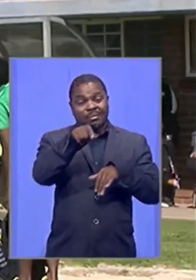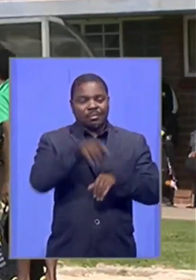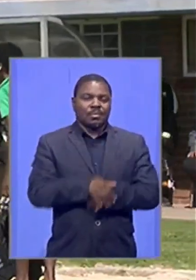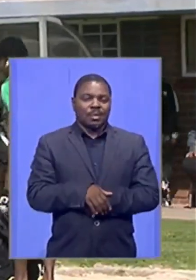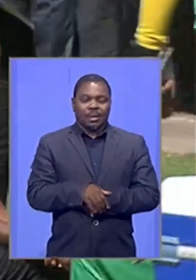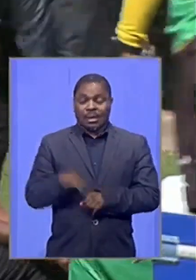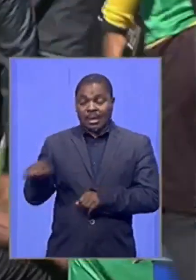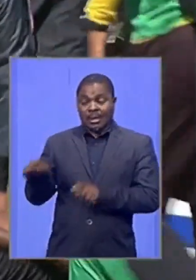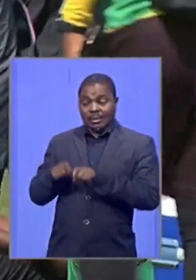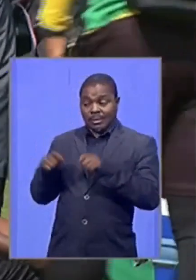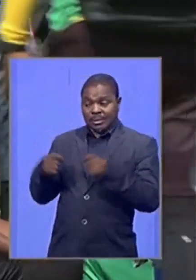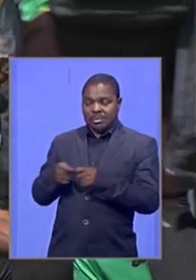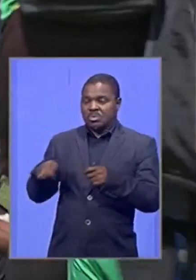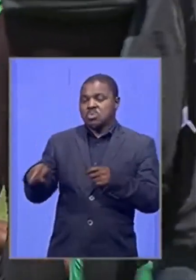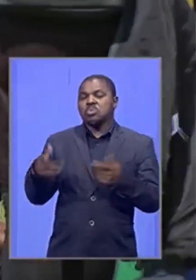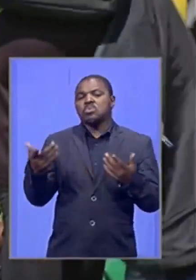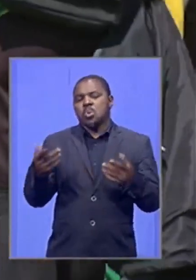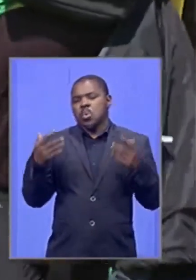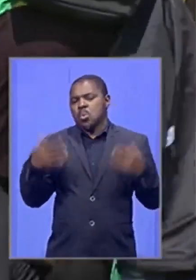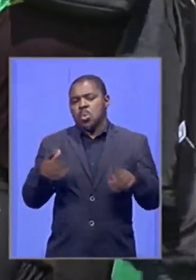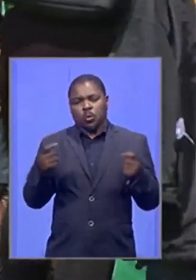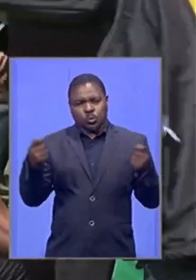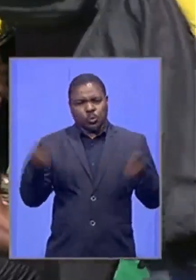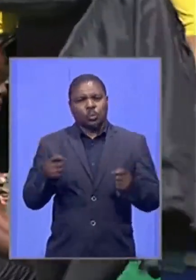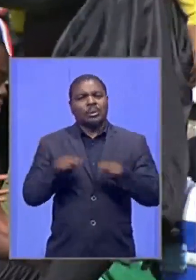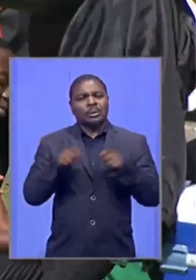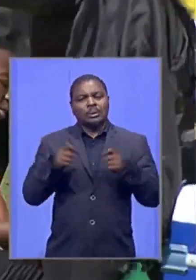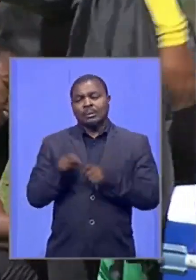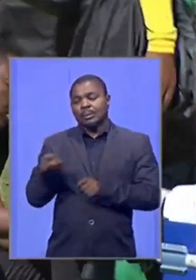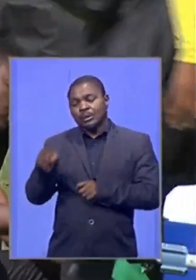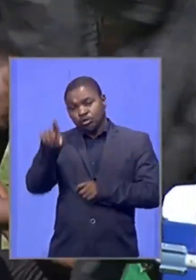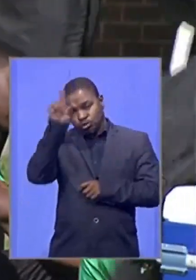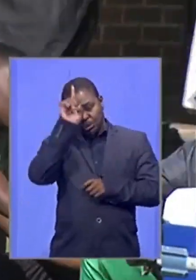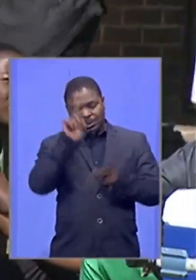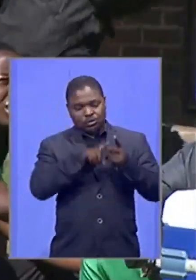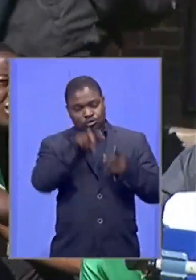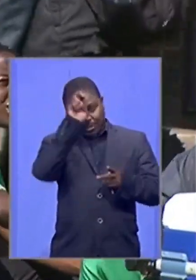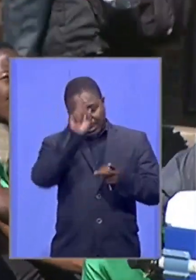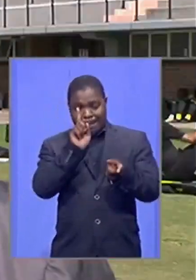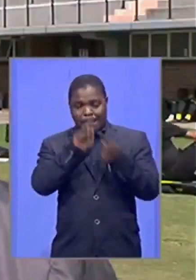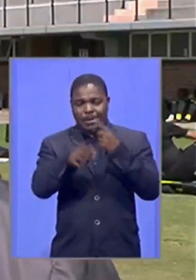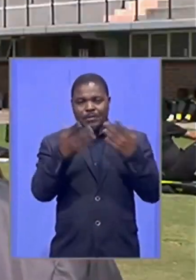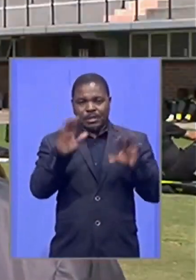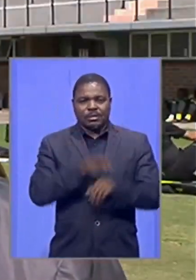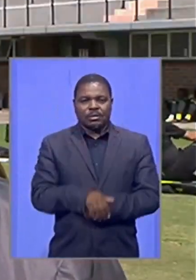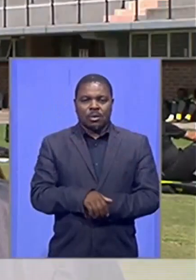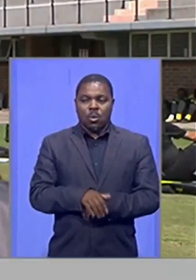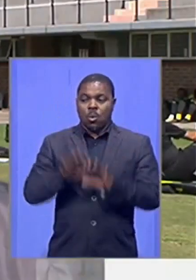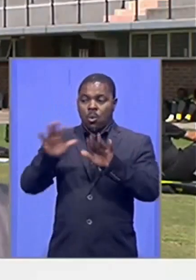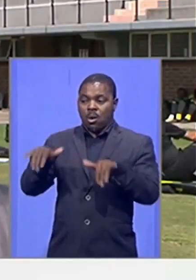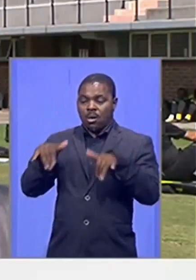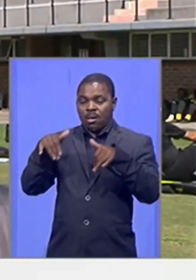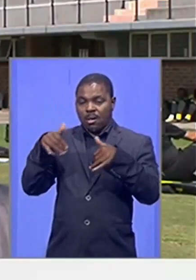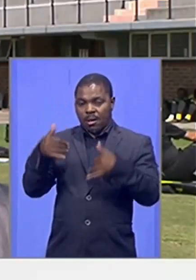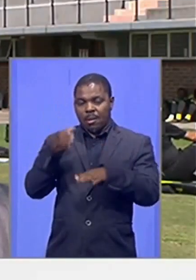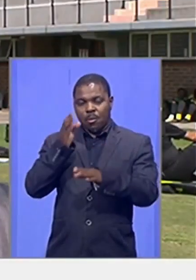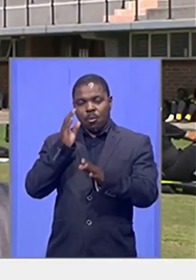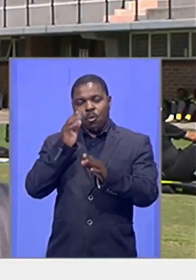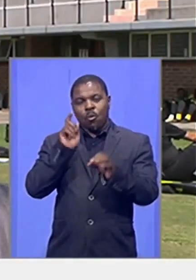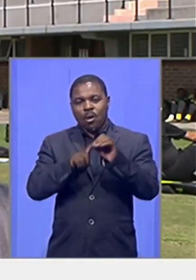sa Serbia ke se seng sa dihlopha tse matla mme ba sa tswa hlola Germany le Russia. They've beaten Germany in a World Cup qualifier. They've played